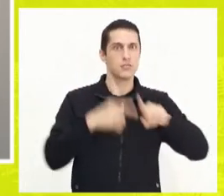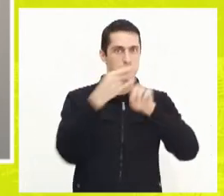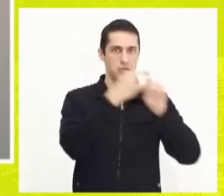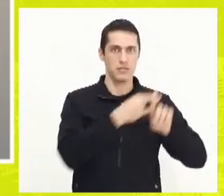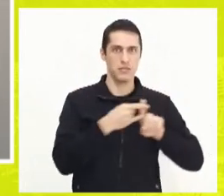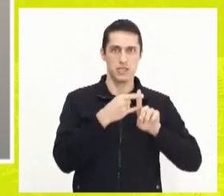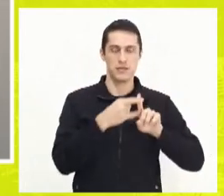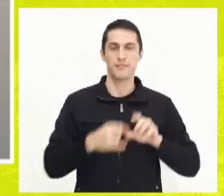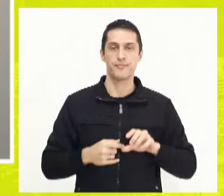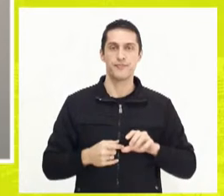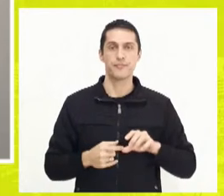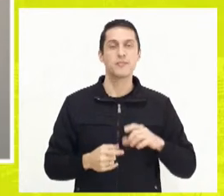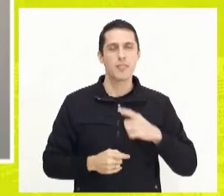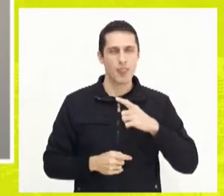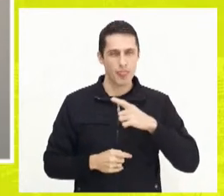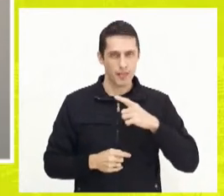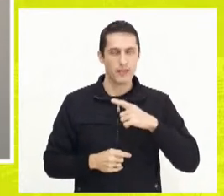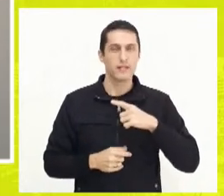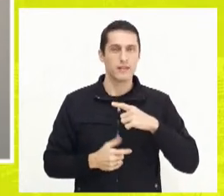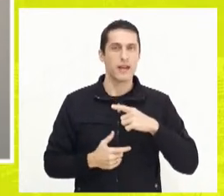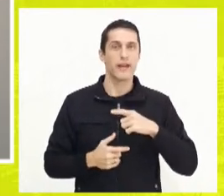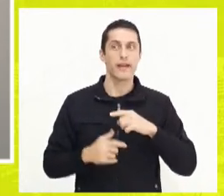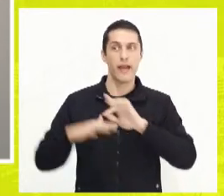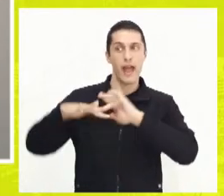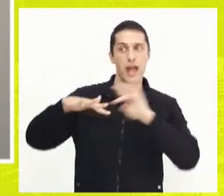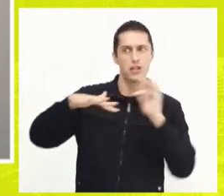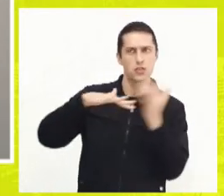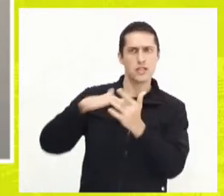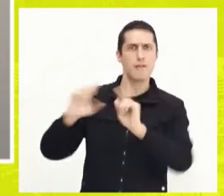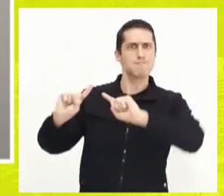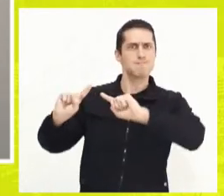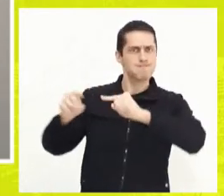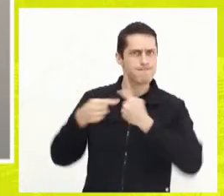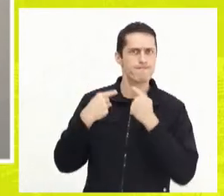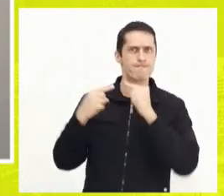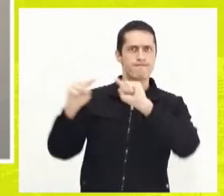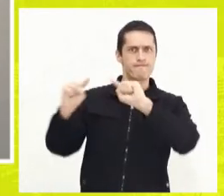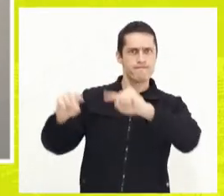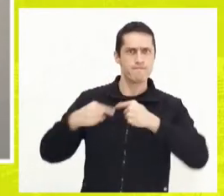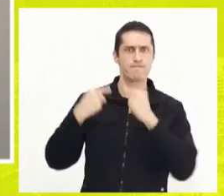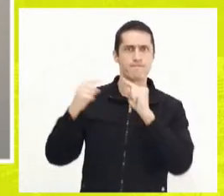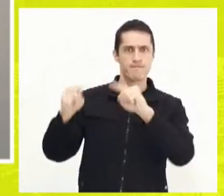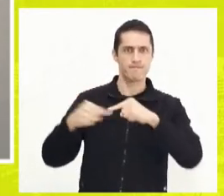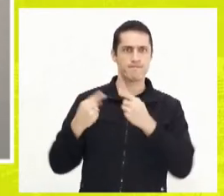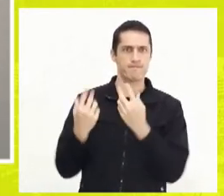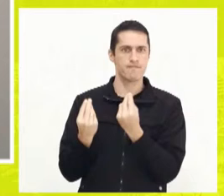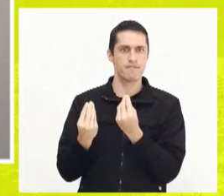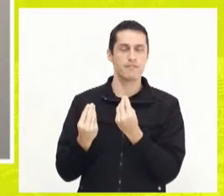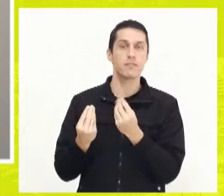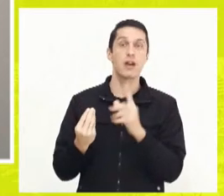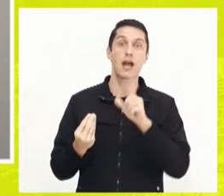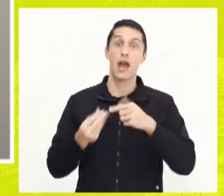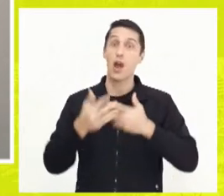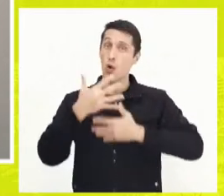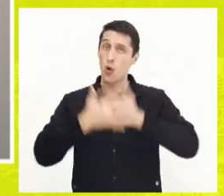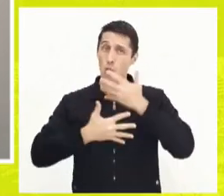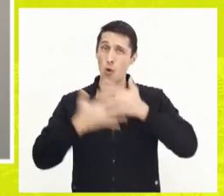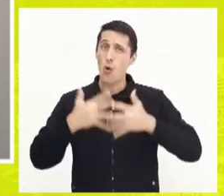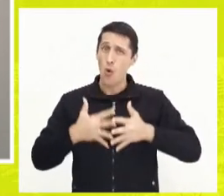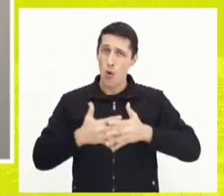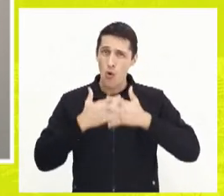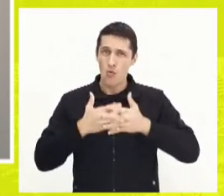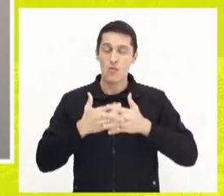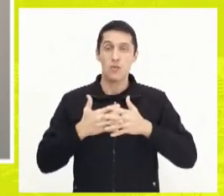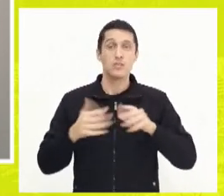think a good part of these attacks come from social media which is confusing and very new somehow for